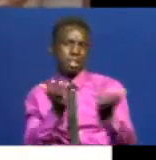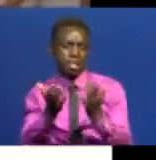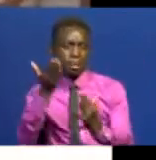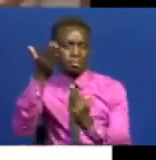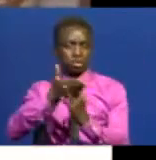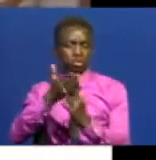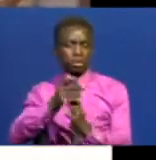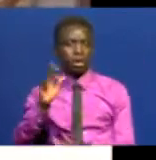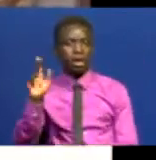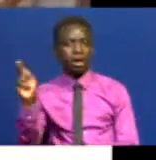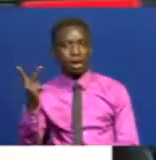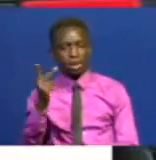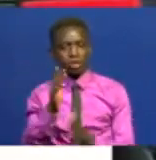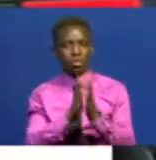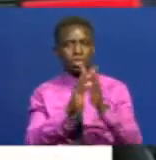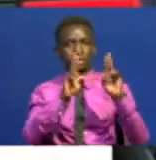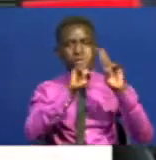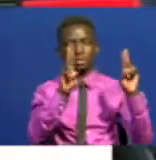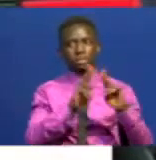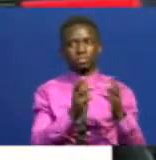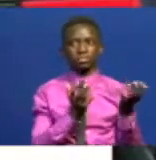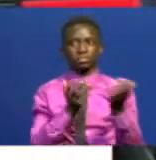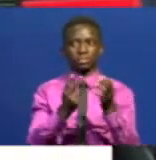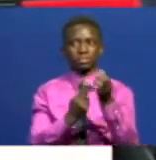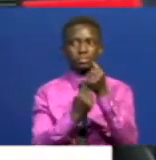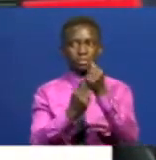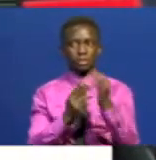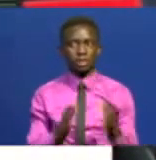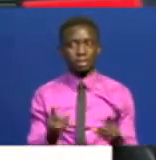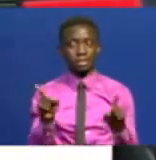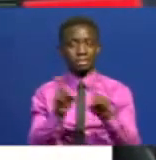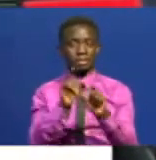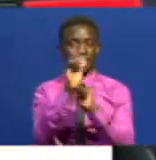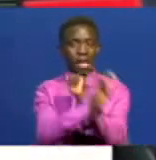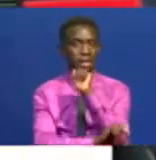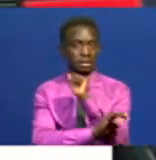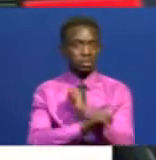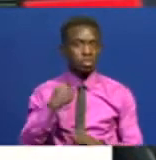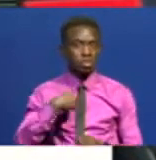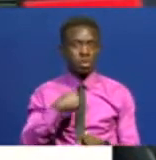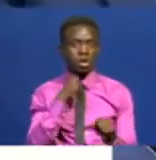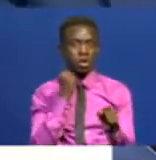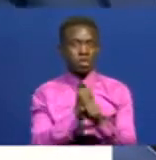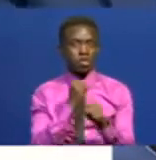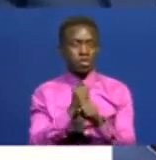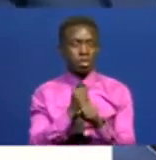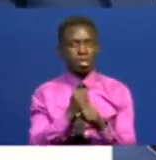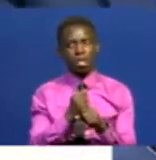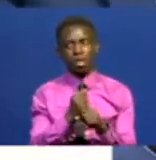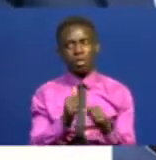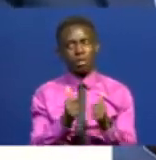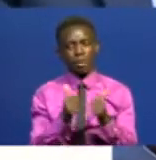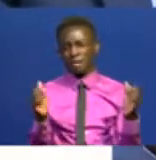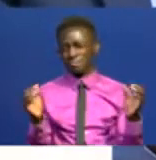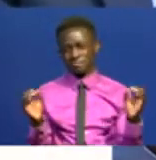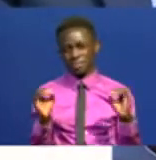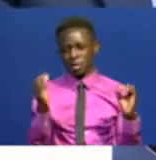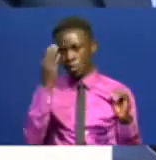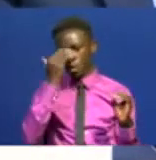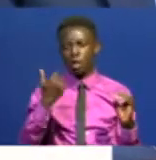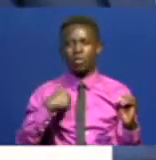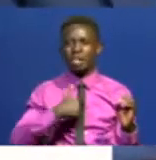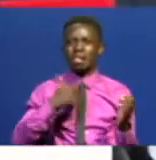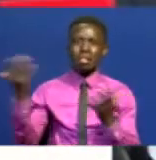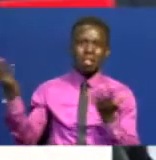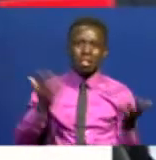international trade partners. As a country, we are not doing very well. I think we import about 80%.